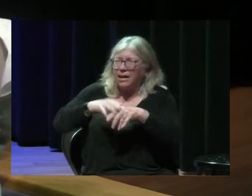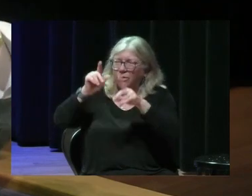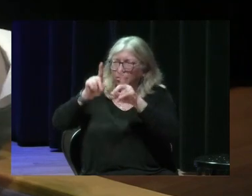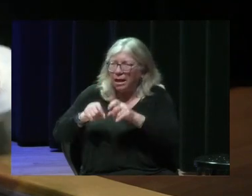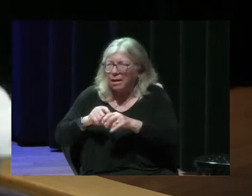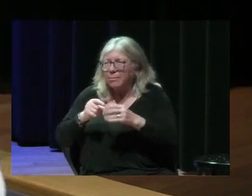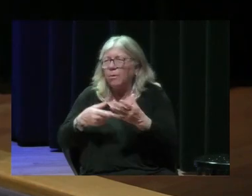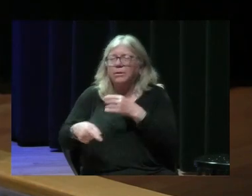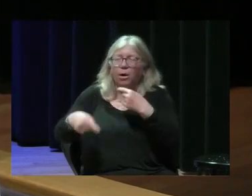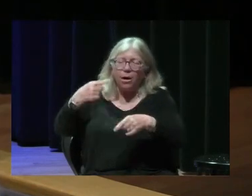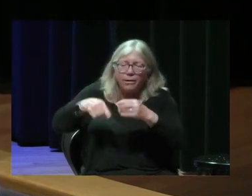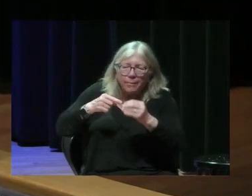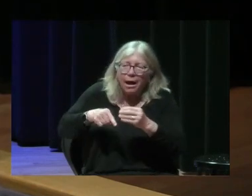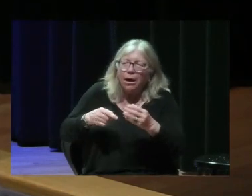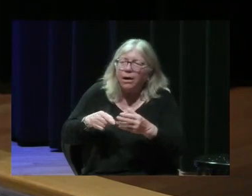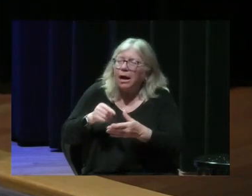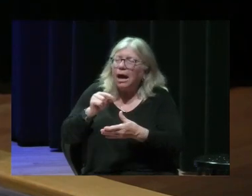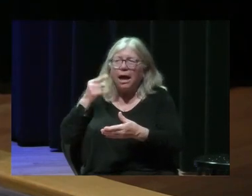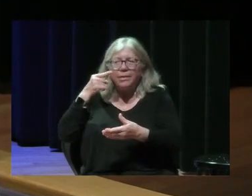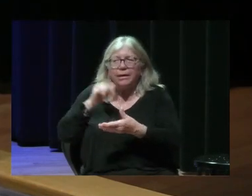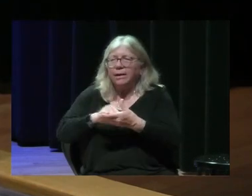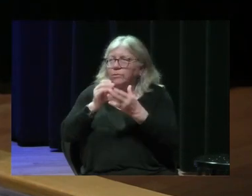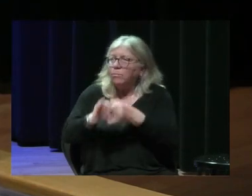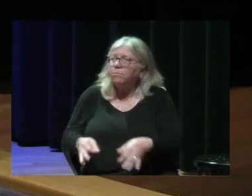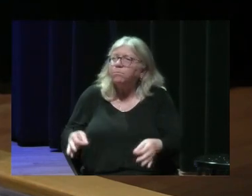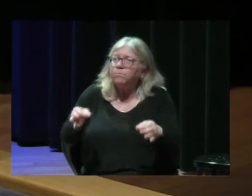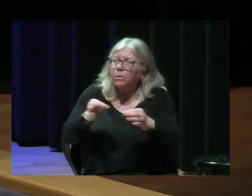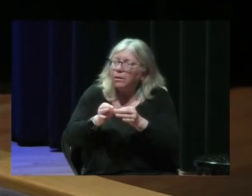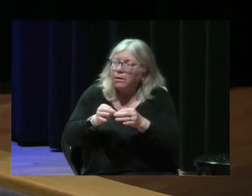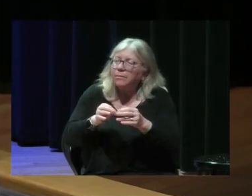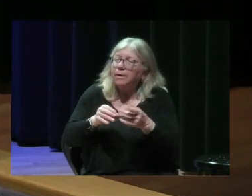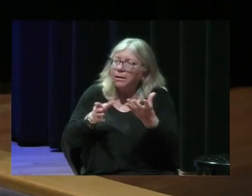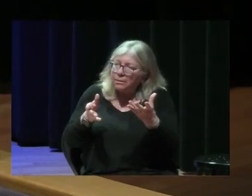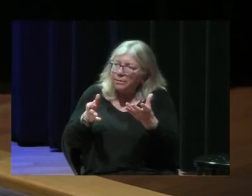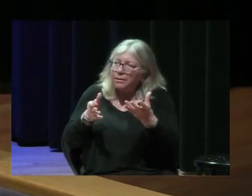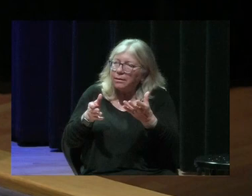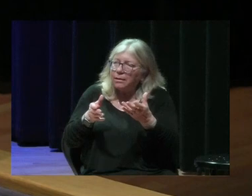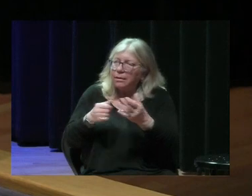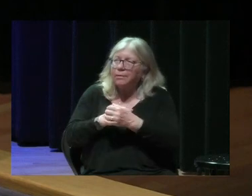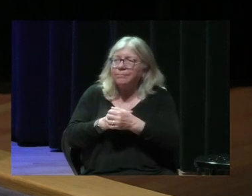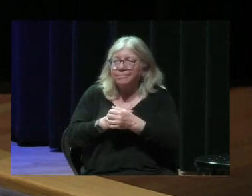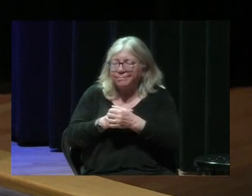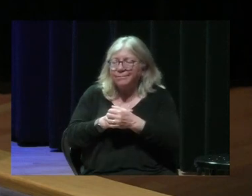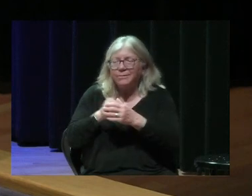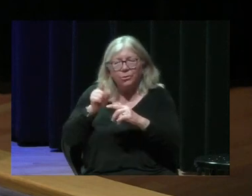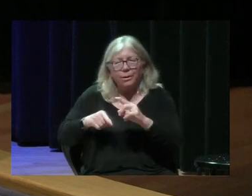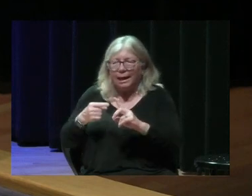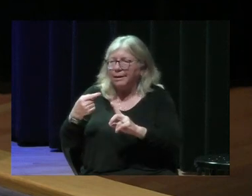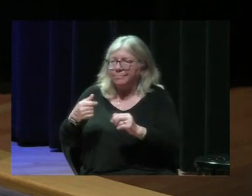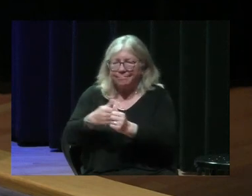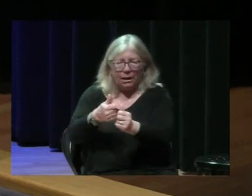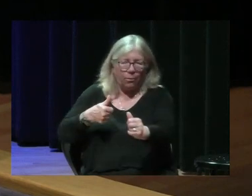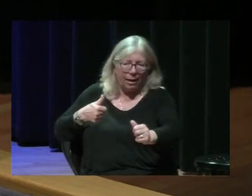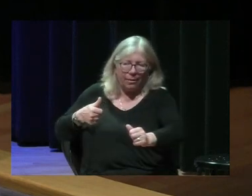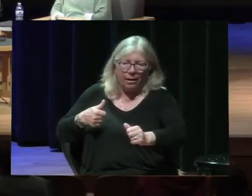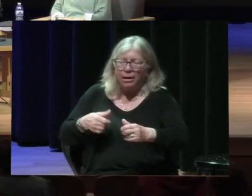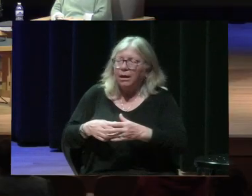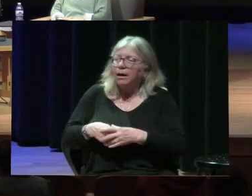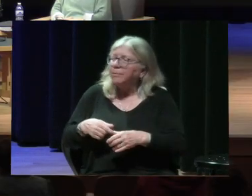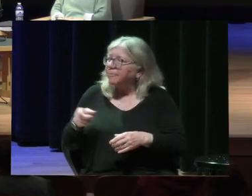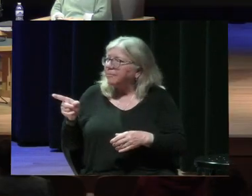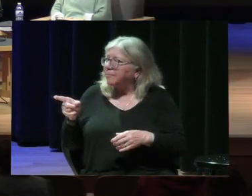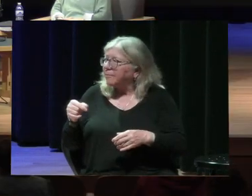about, like, what they're arguing about. And I think that's just so important. But it is going to be legalistic. There's no shortcut around that. I